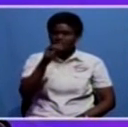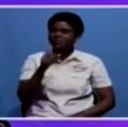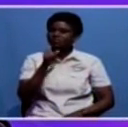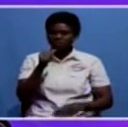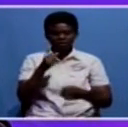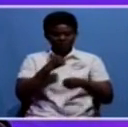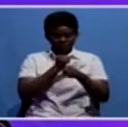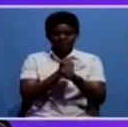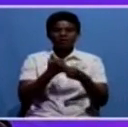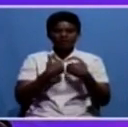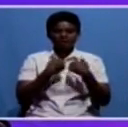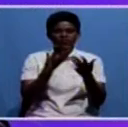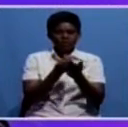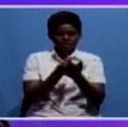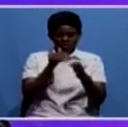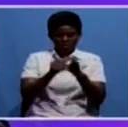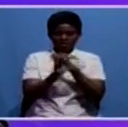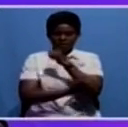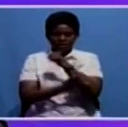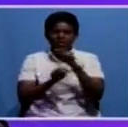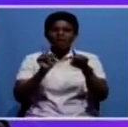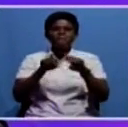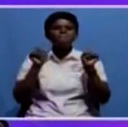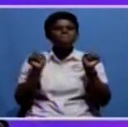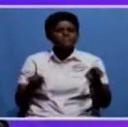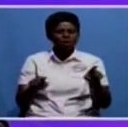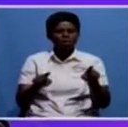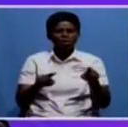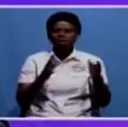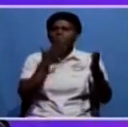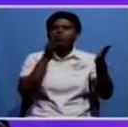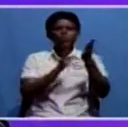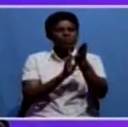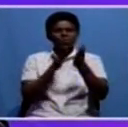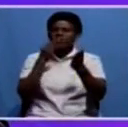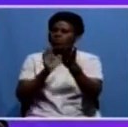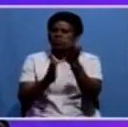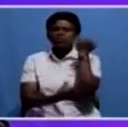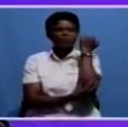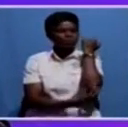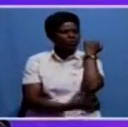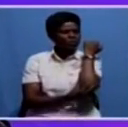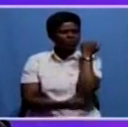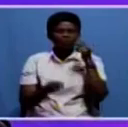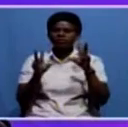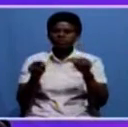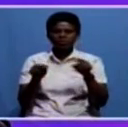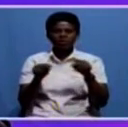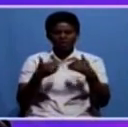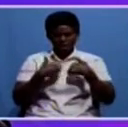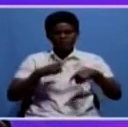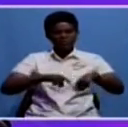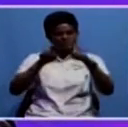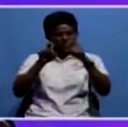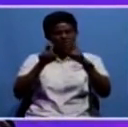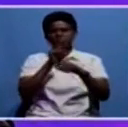country a taboo. Let us not glorify poverty. There are real challenges and we want to share in those resources.